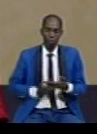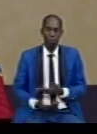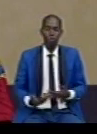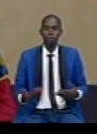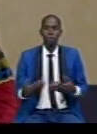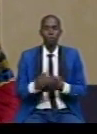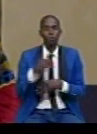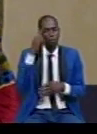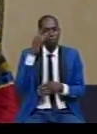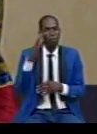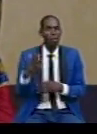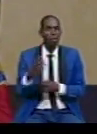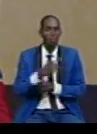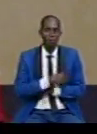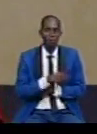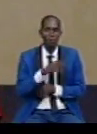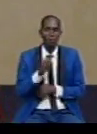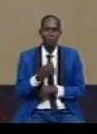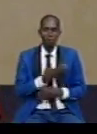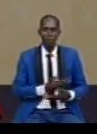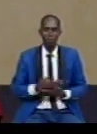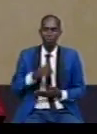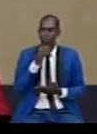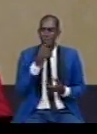baby refused to come out.